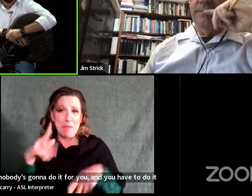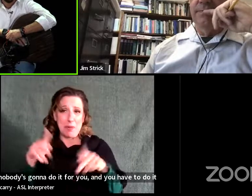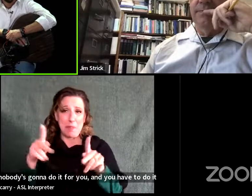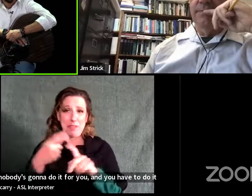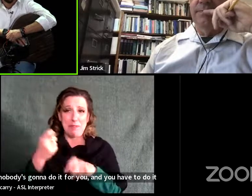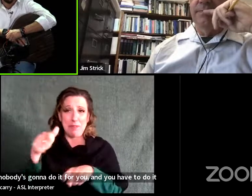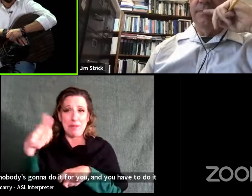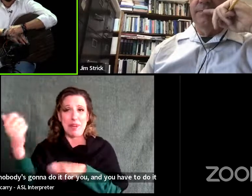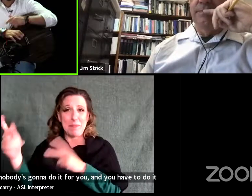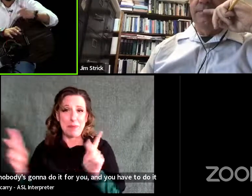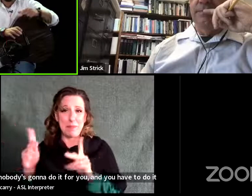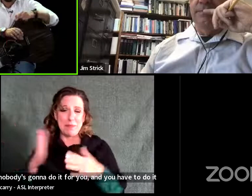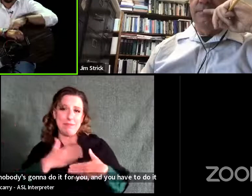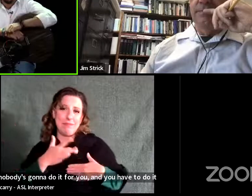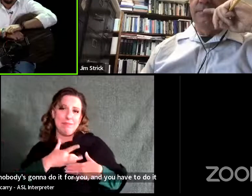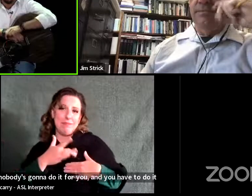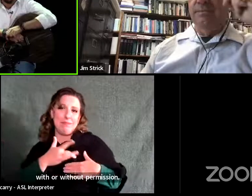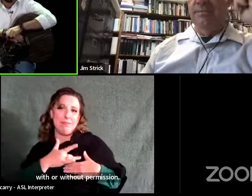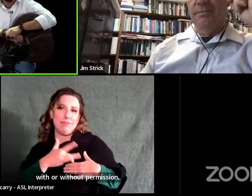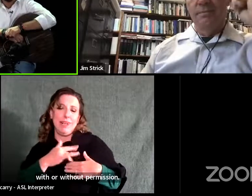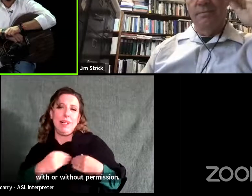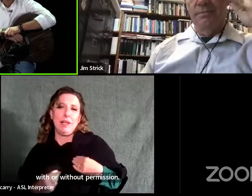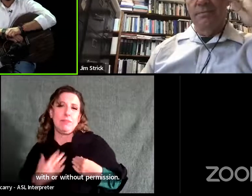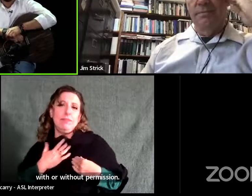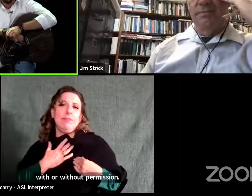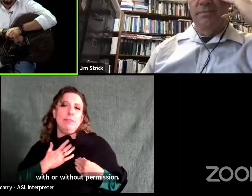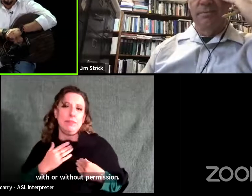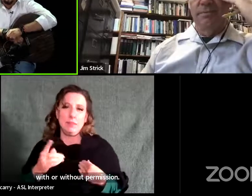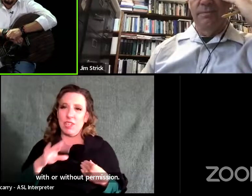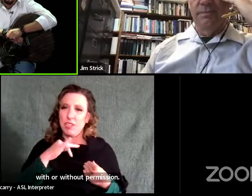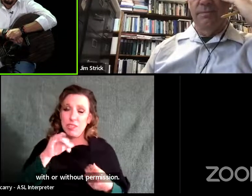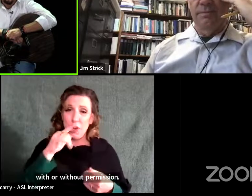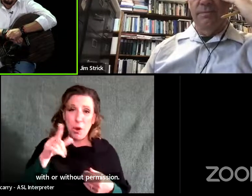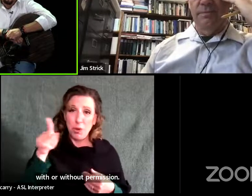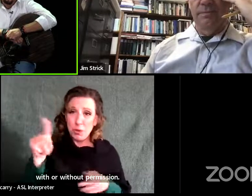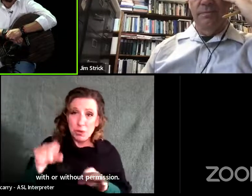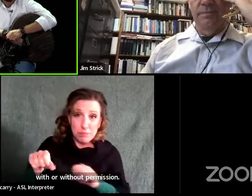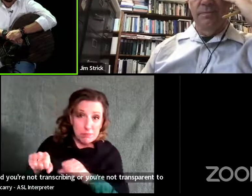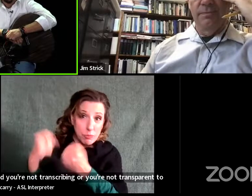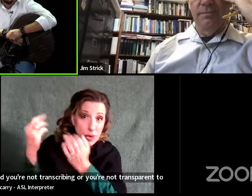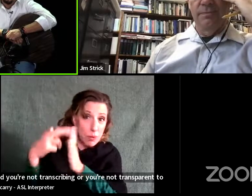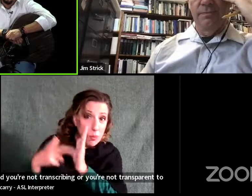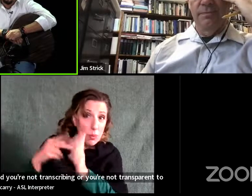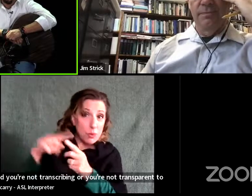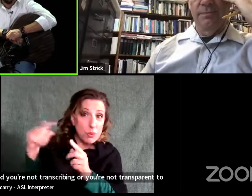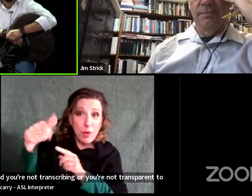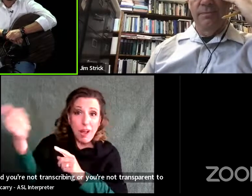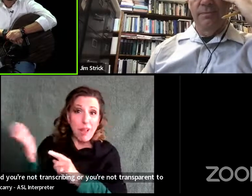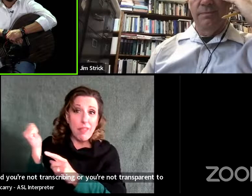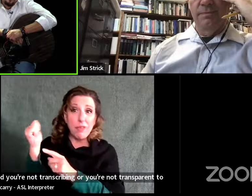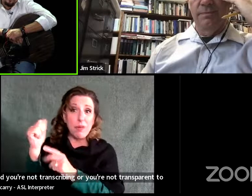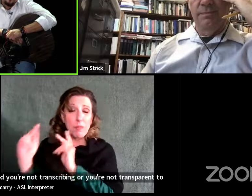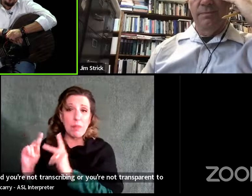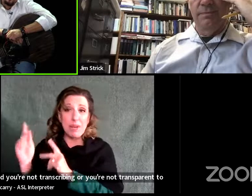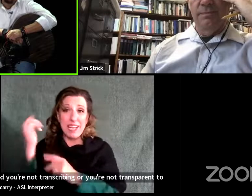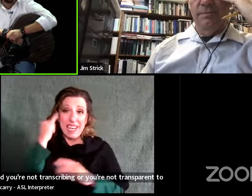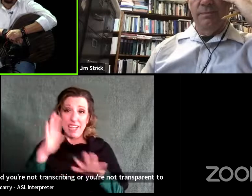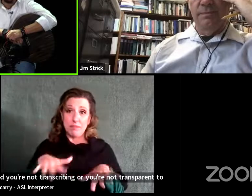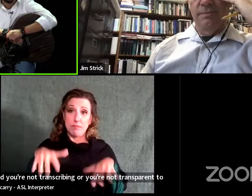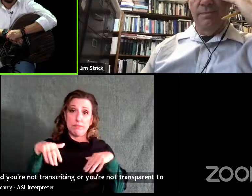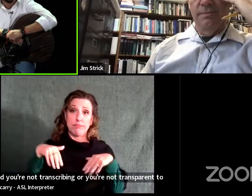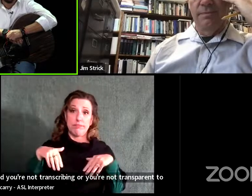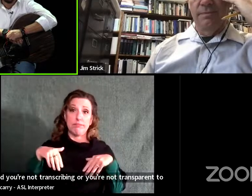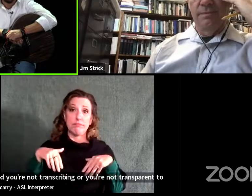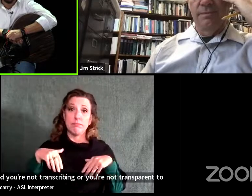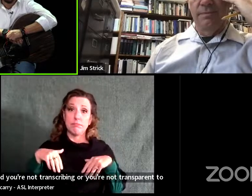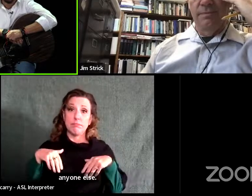not transgressing, or you're not trespassing to anyone else. If you don't do it,